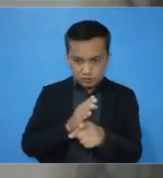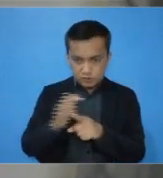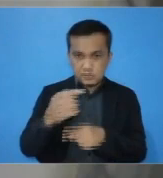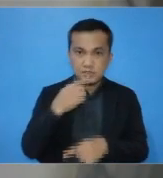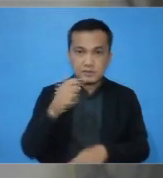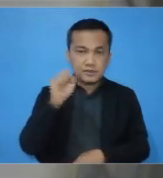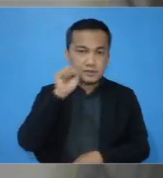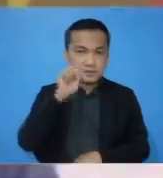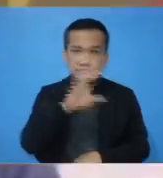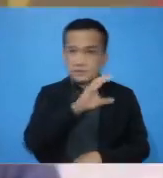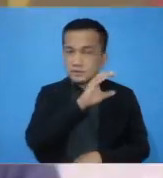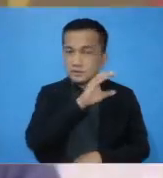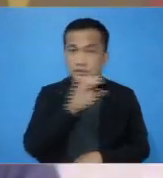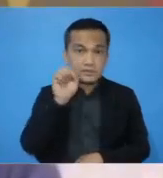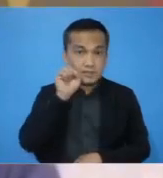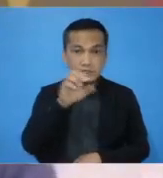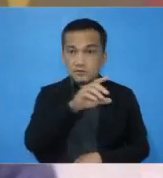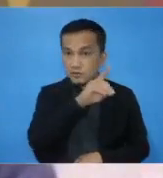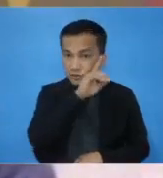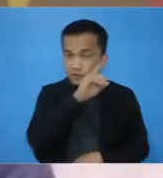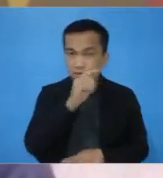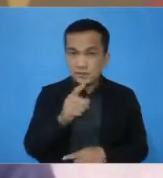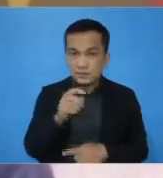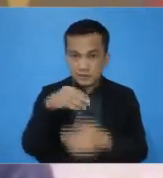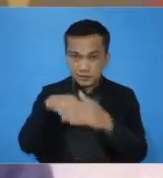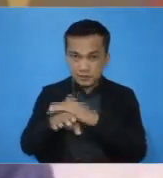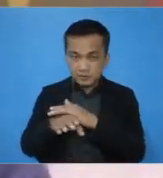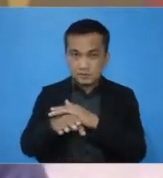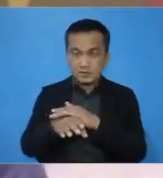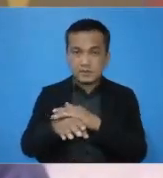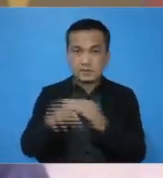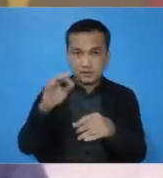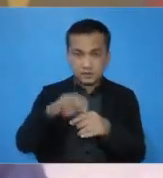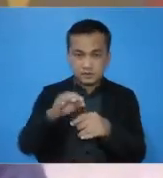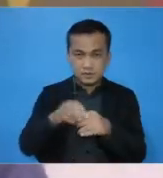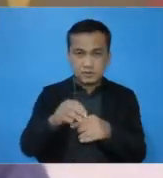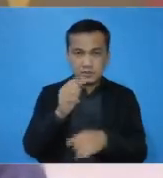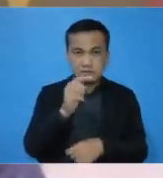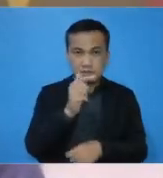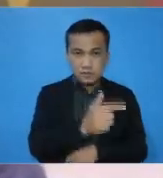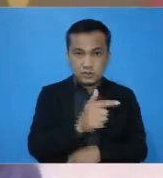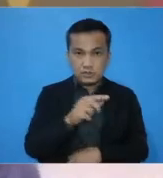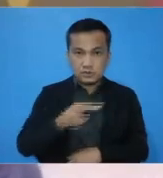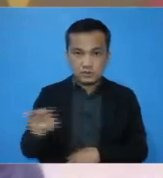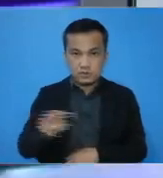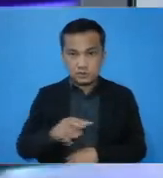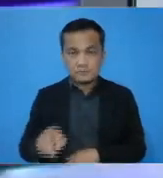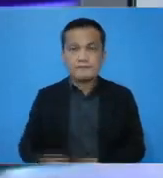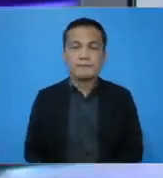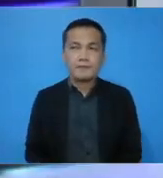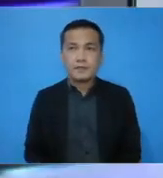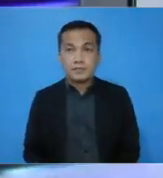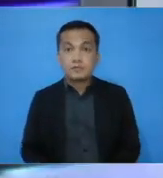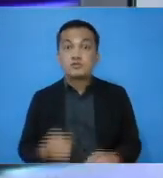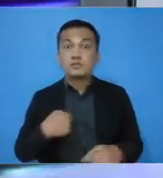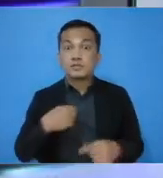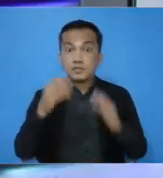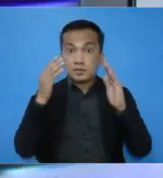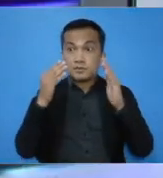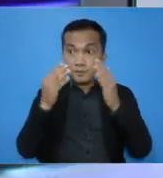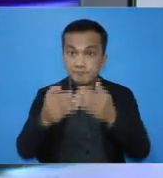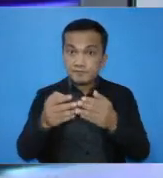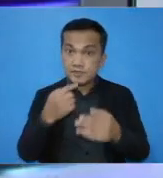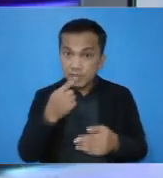sa presidential race sa 2022? Okay, just to be really specific, did she say,